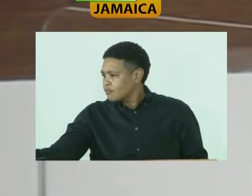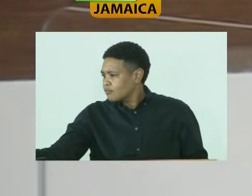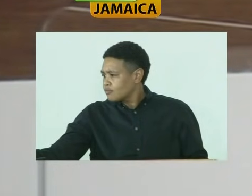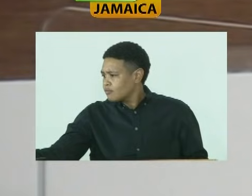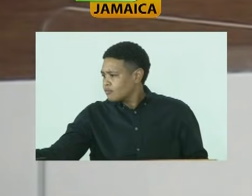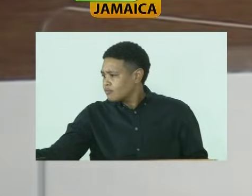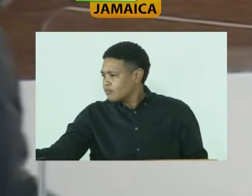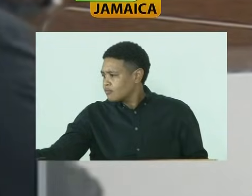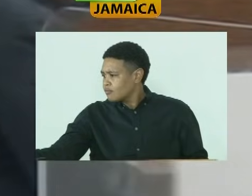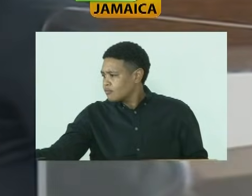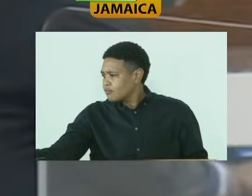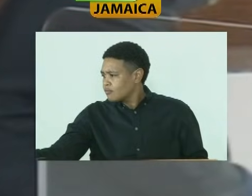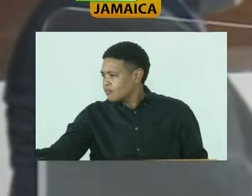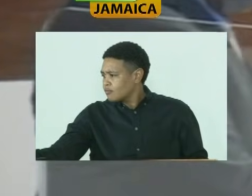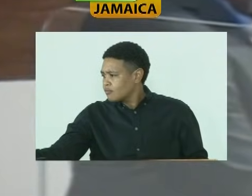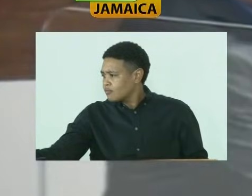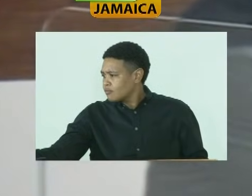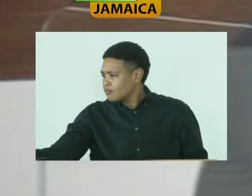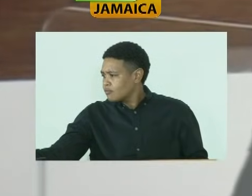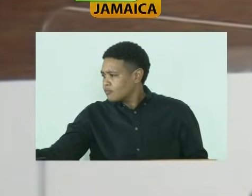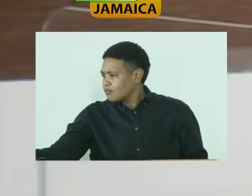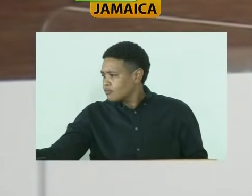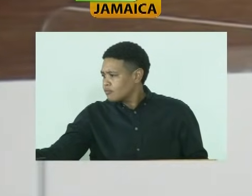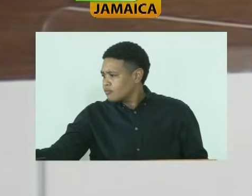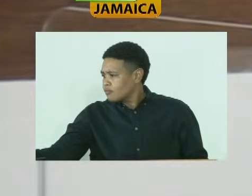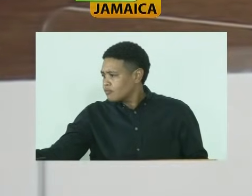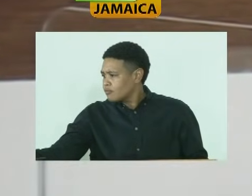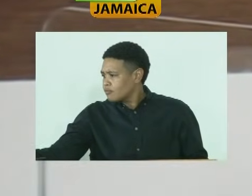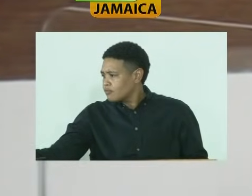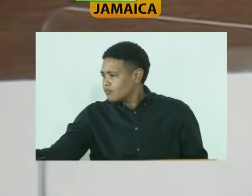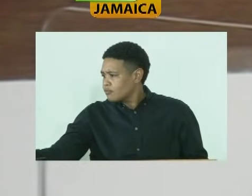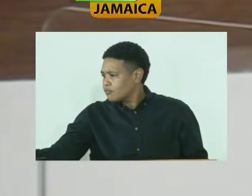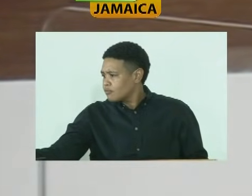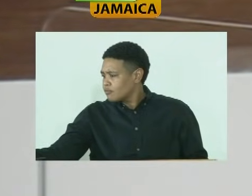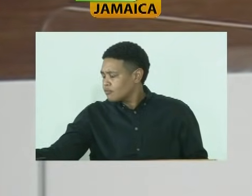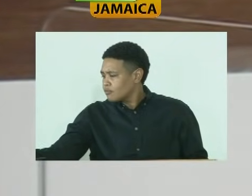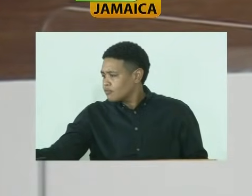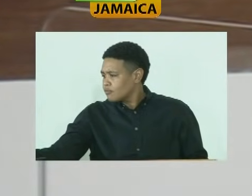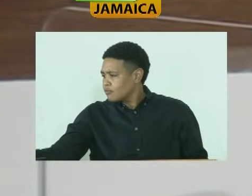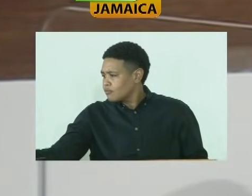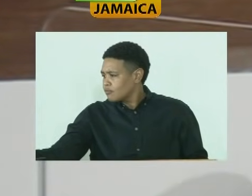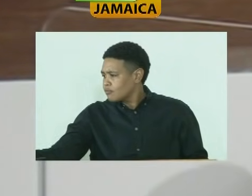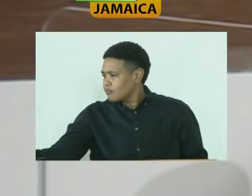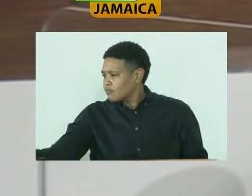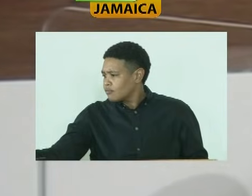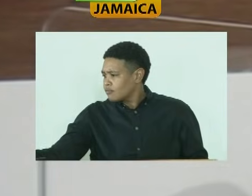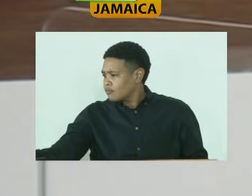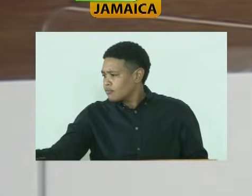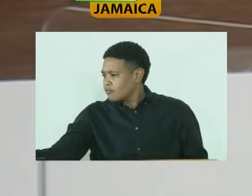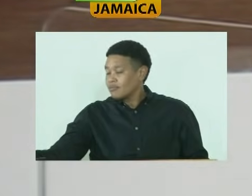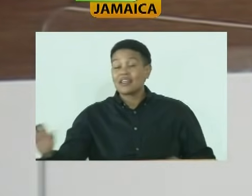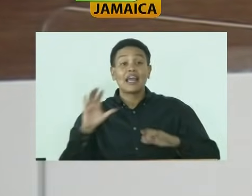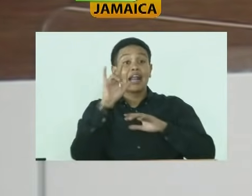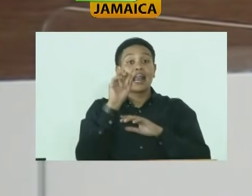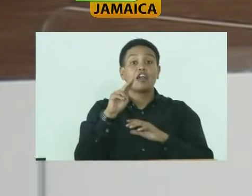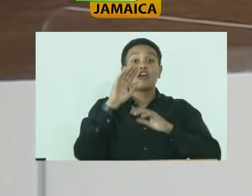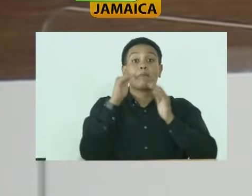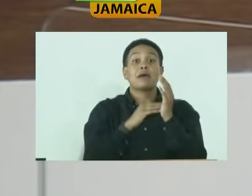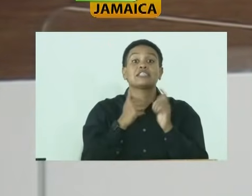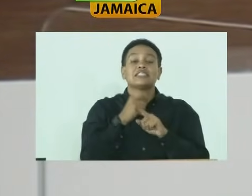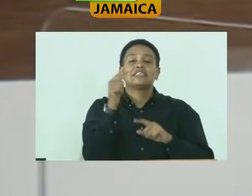the municipal corporation and the parish courts of St. Catherine, Clarendon, Manchester, St. Elizabeth, Westmoreland, and the